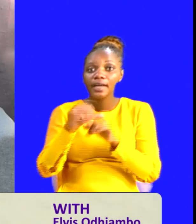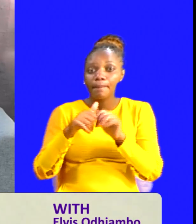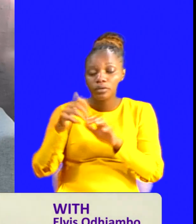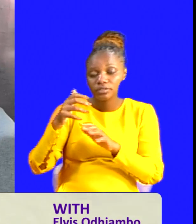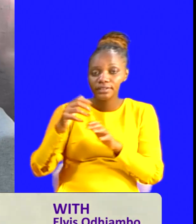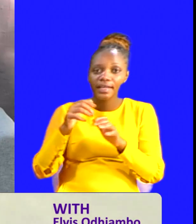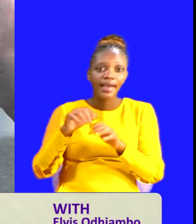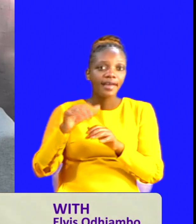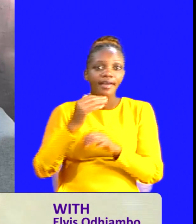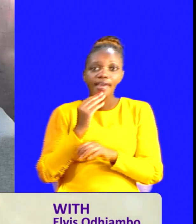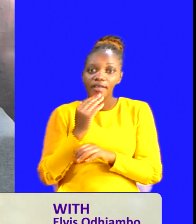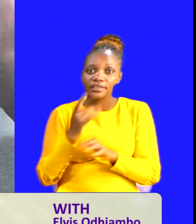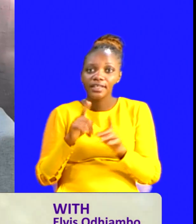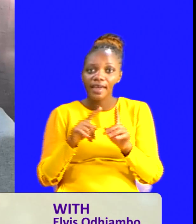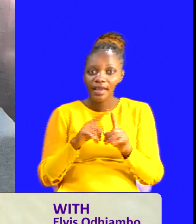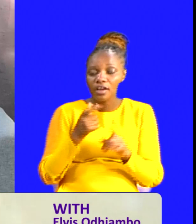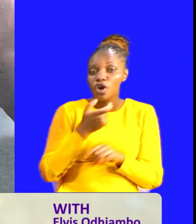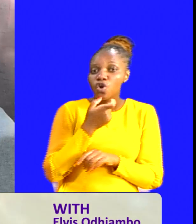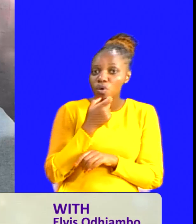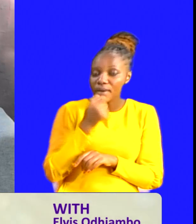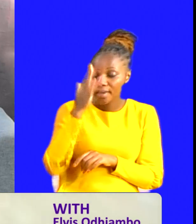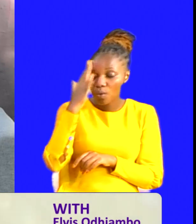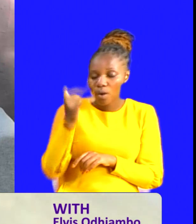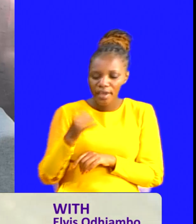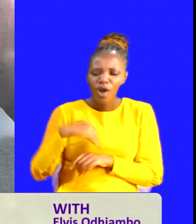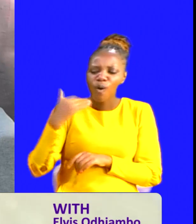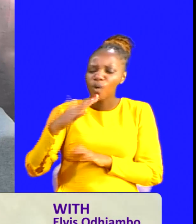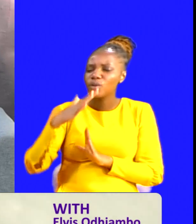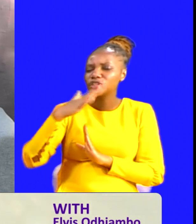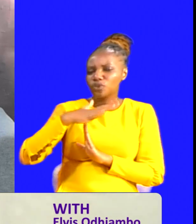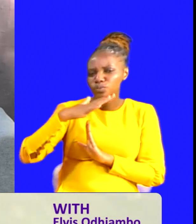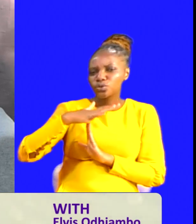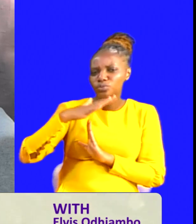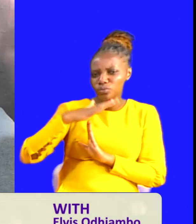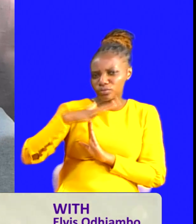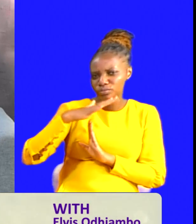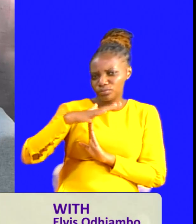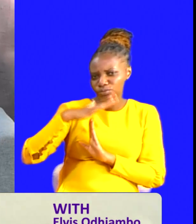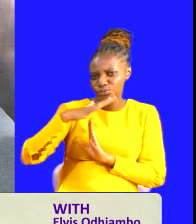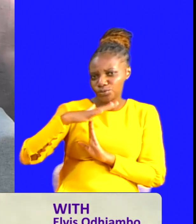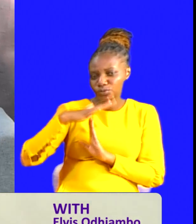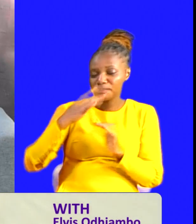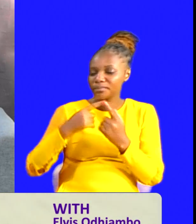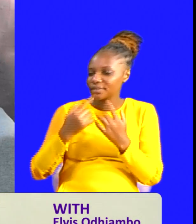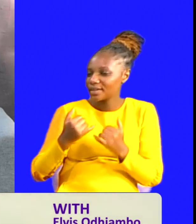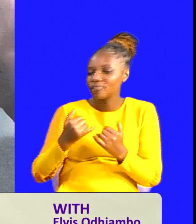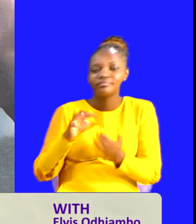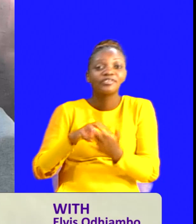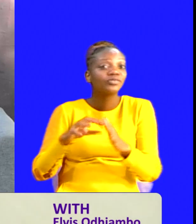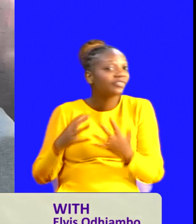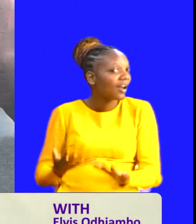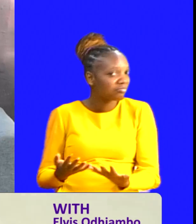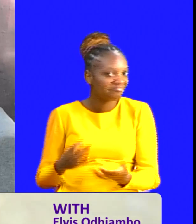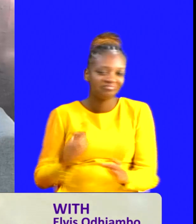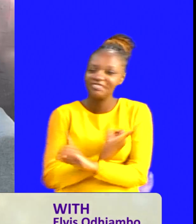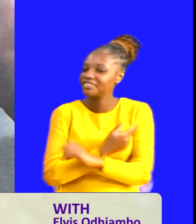between FC Leopards and Gor Mahia, because they were the top 2 teams that are really ruling right about now. And just like I would like